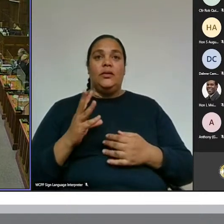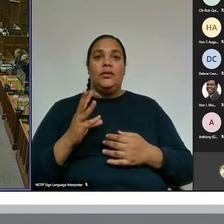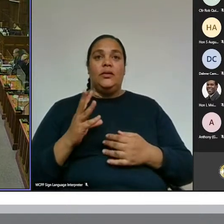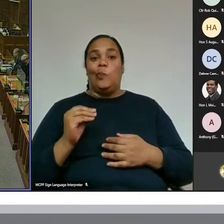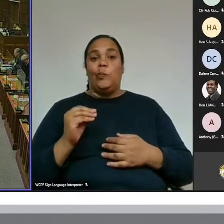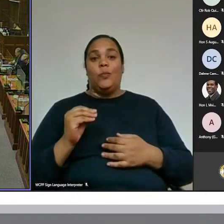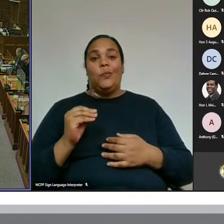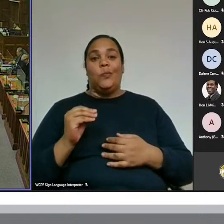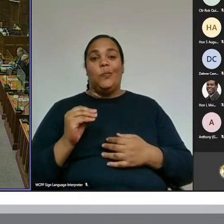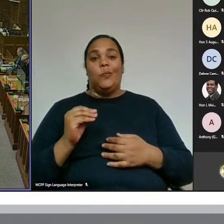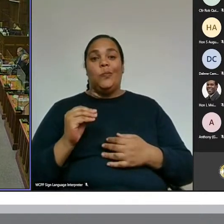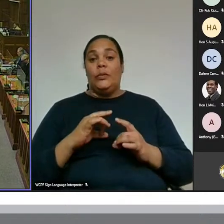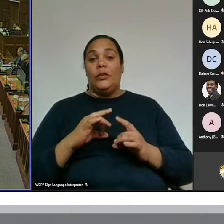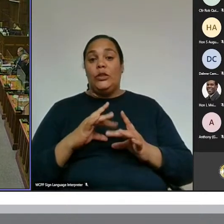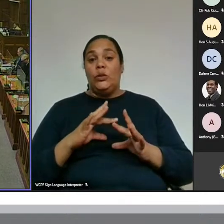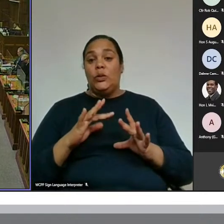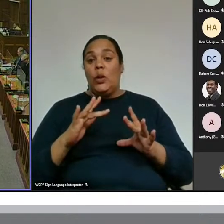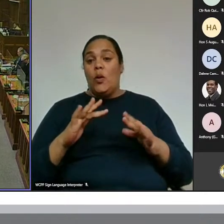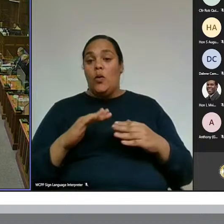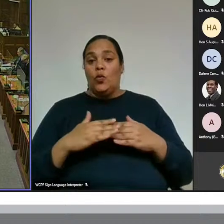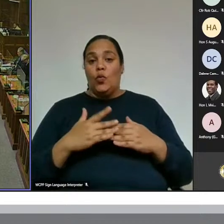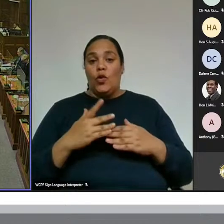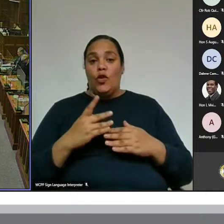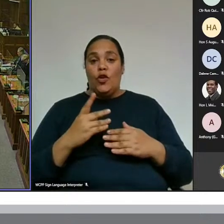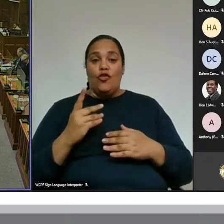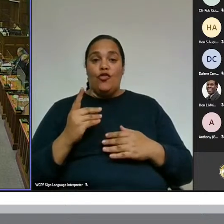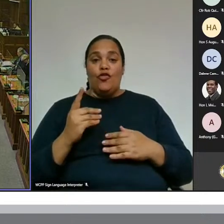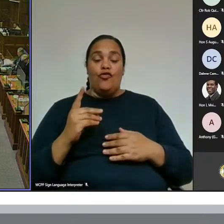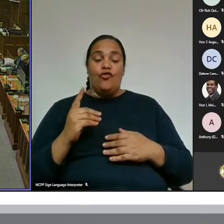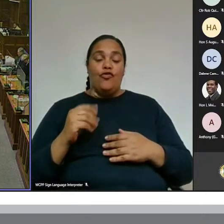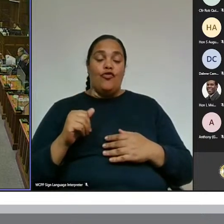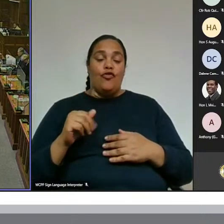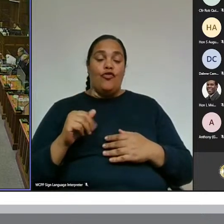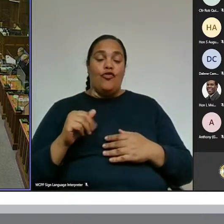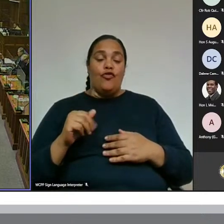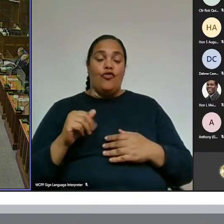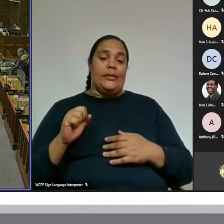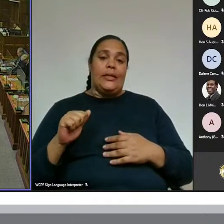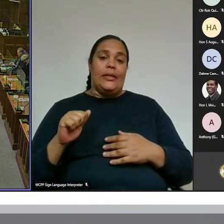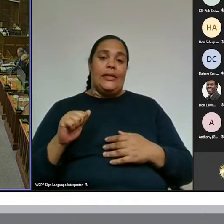I'm going to start with Drakenstein Municipality.